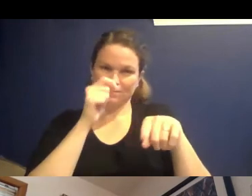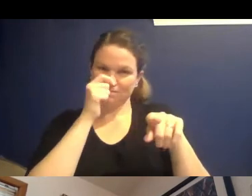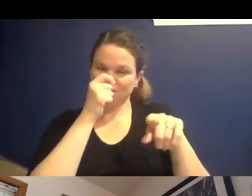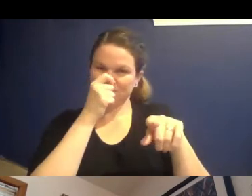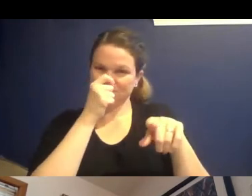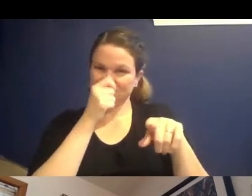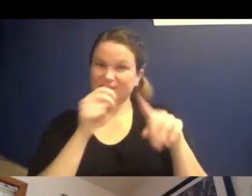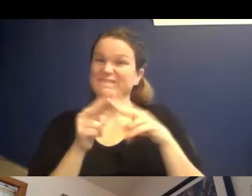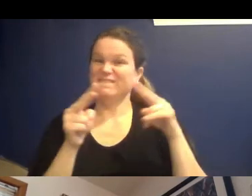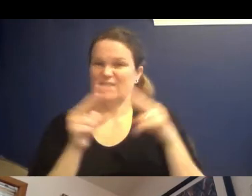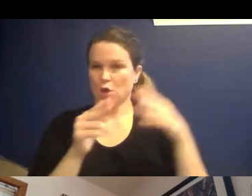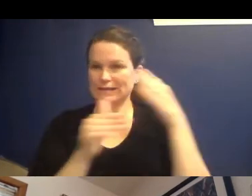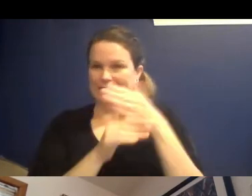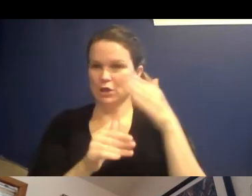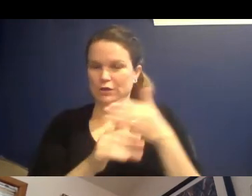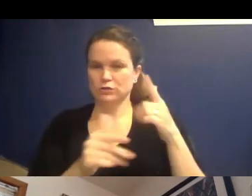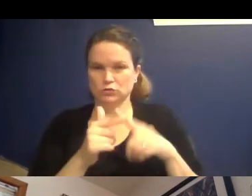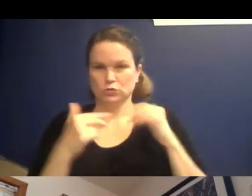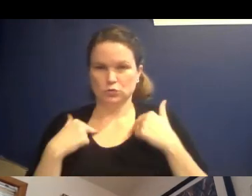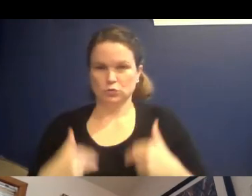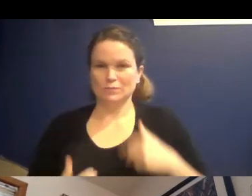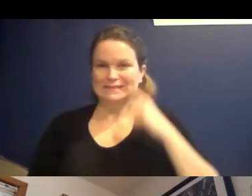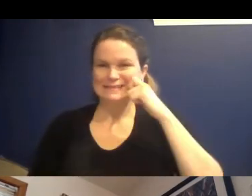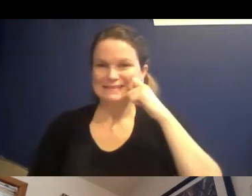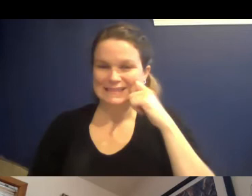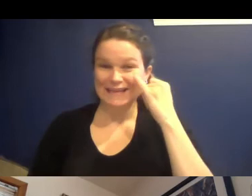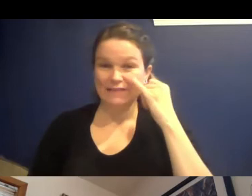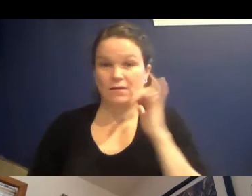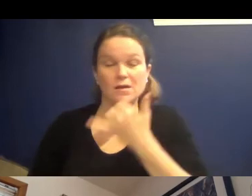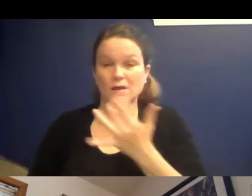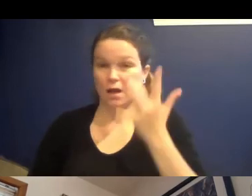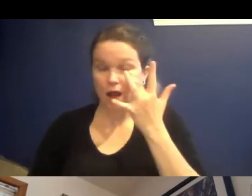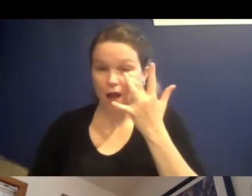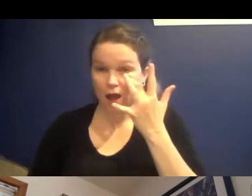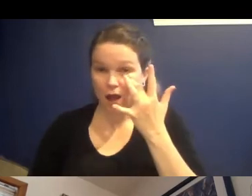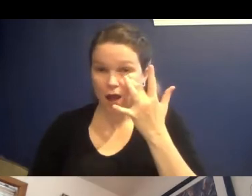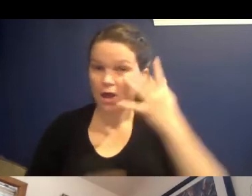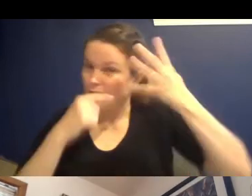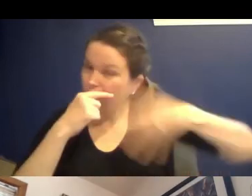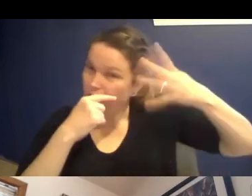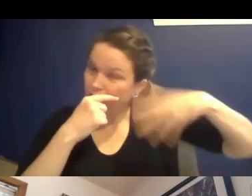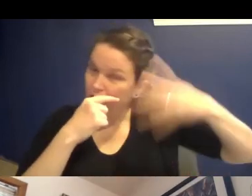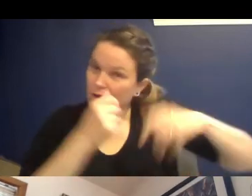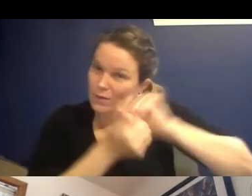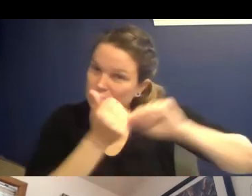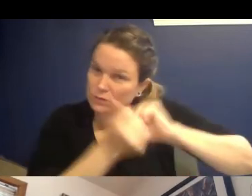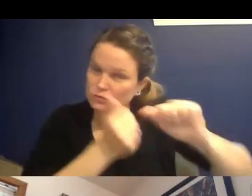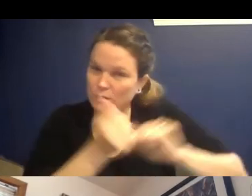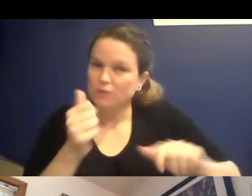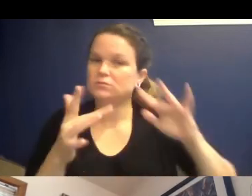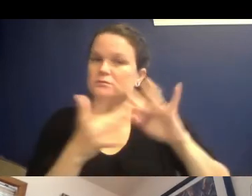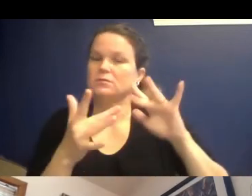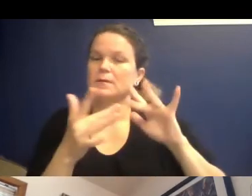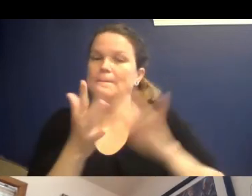Milkweed sap is extremely irritating to human skin. If you get it in your eyes, you flush it out immediately and seek medical